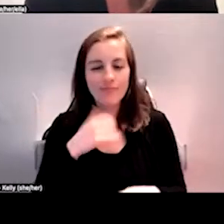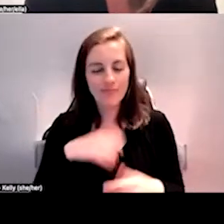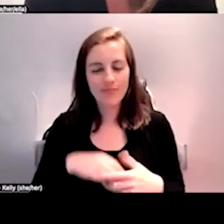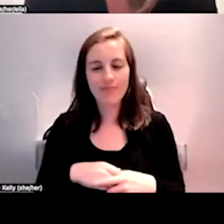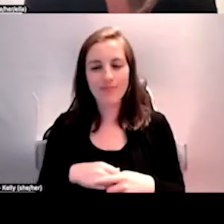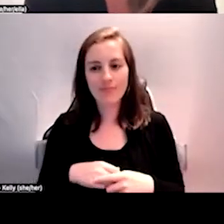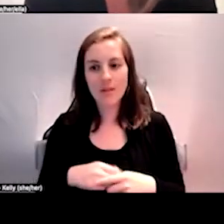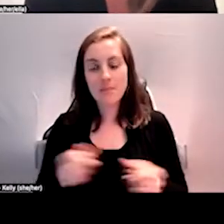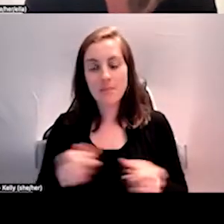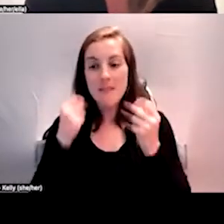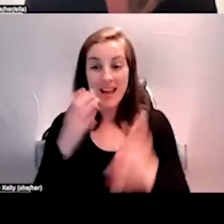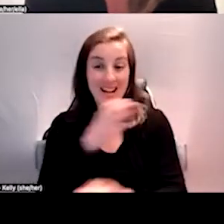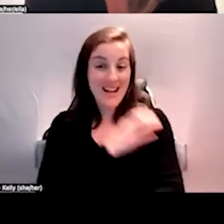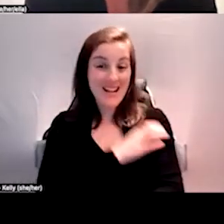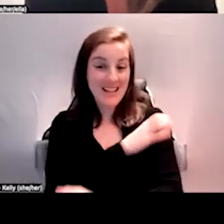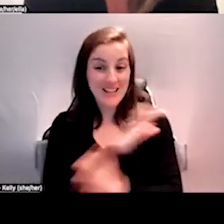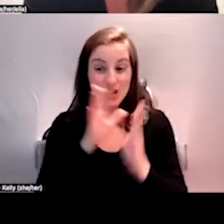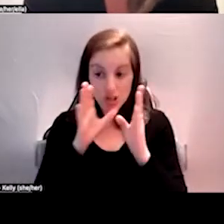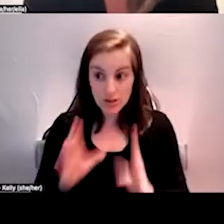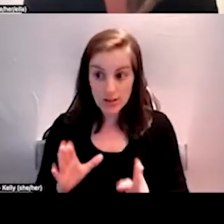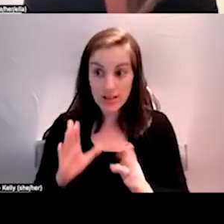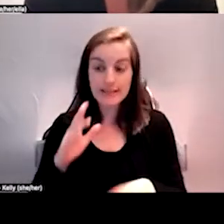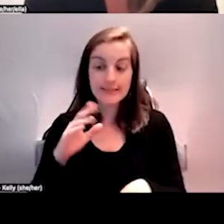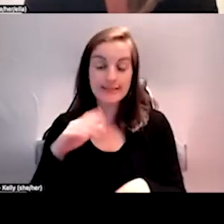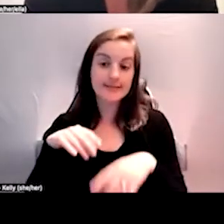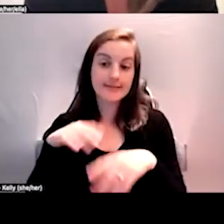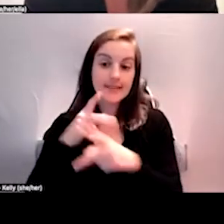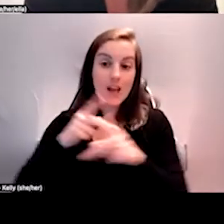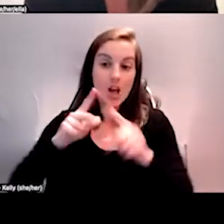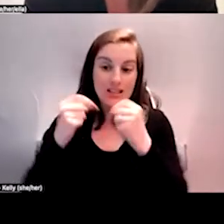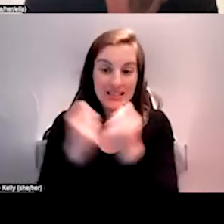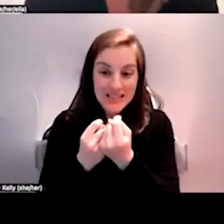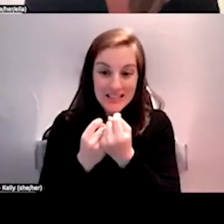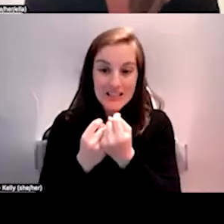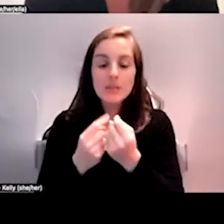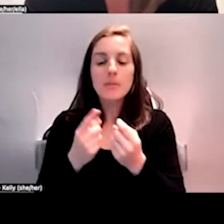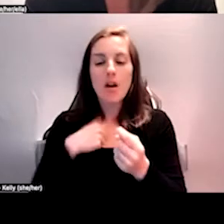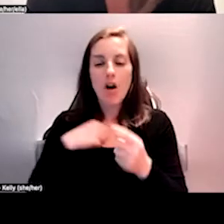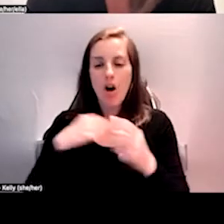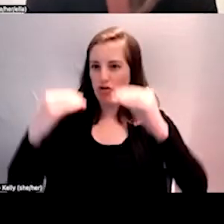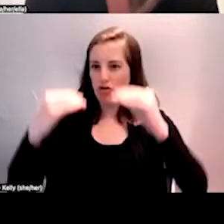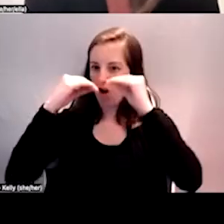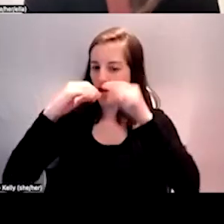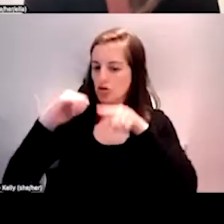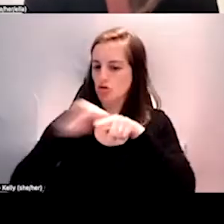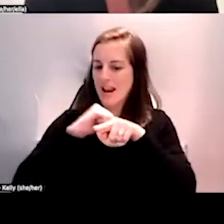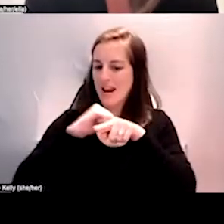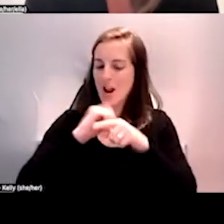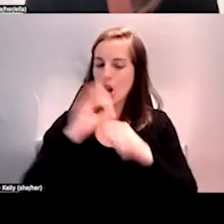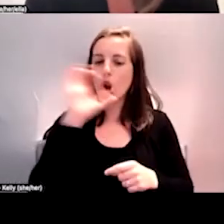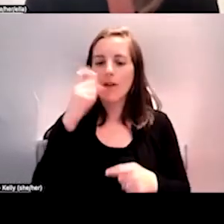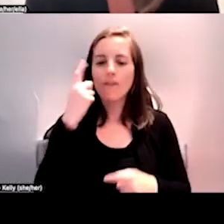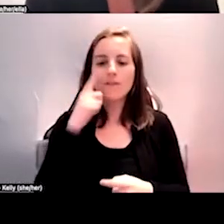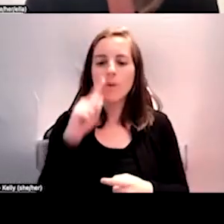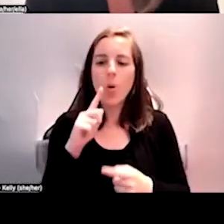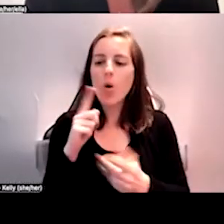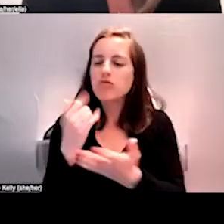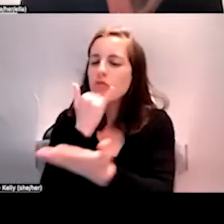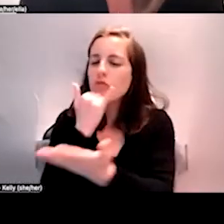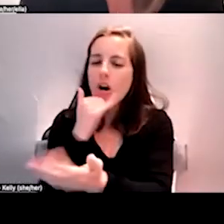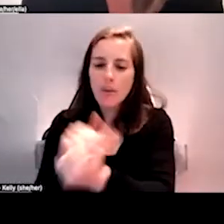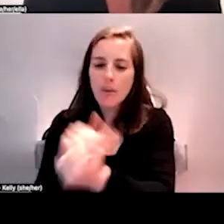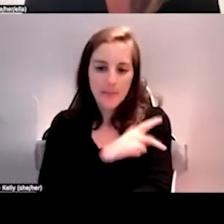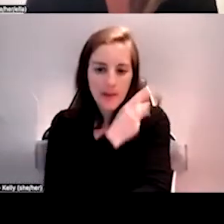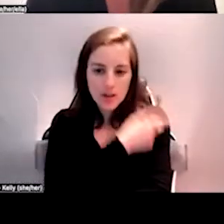are taught to look for what's wrong. Look for someone when they're in distress. Look for someone when they are having